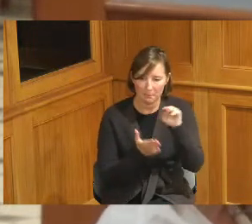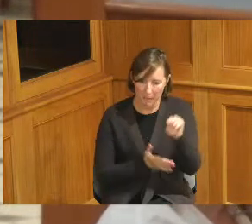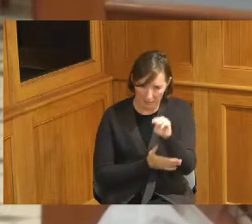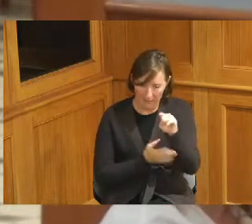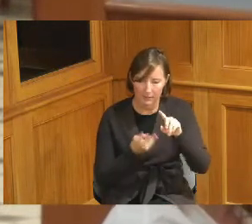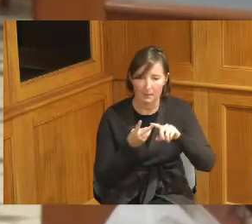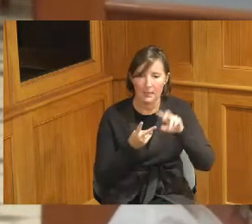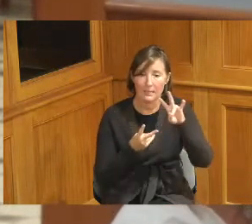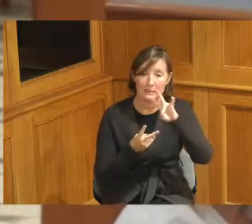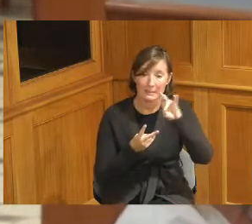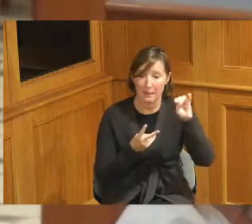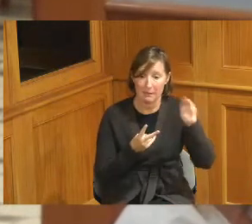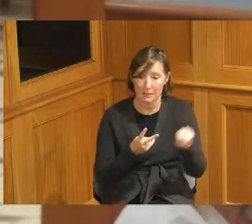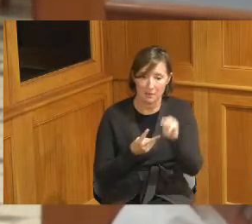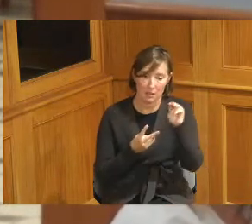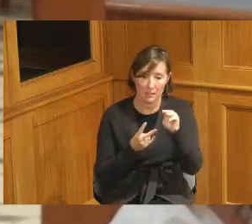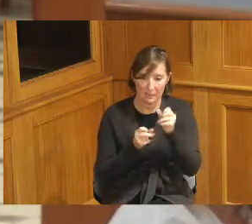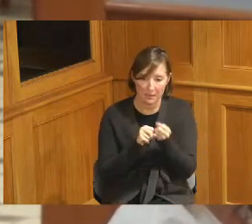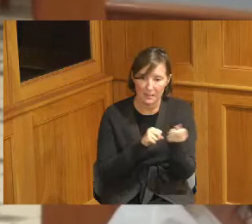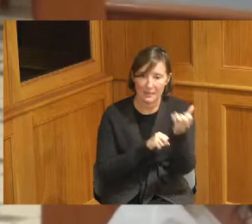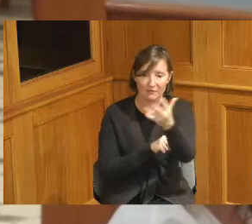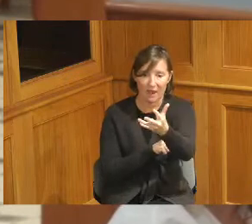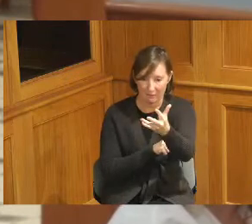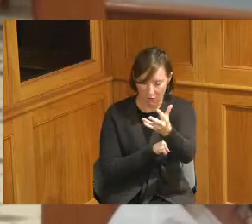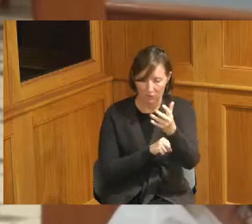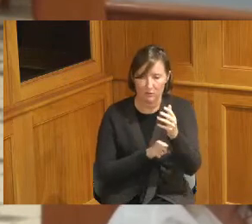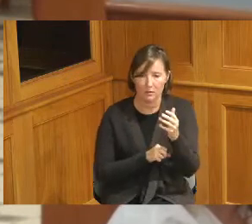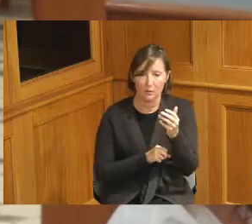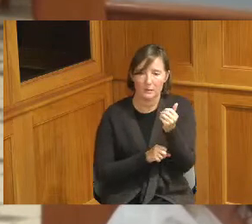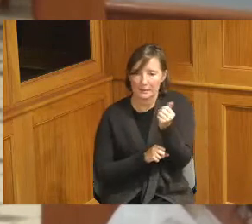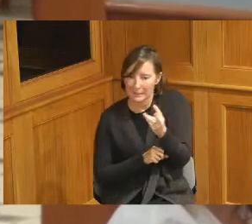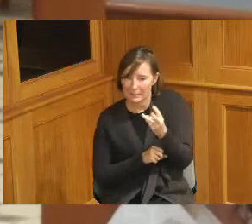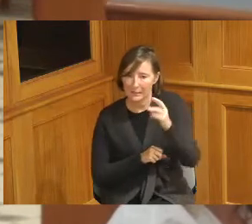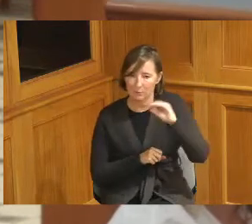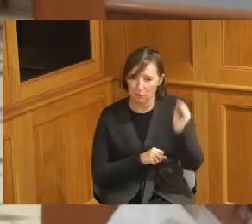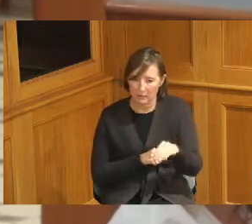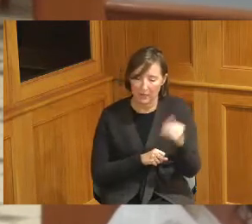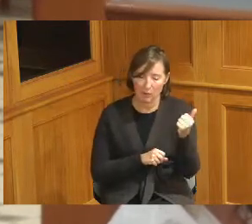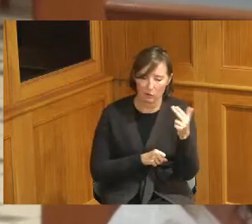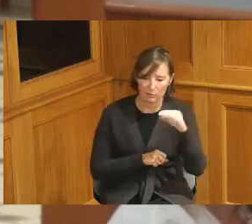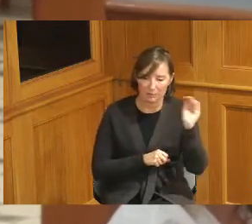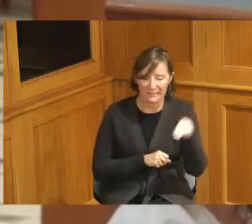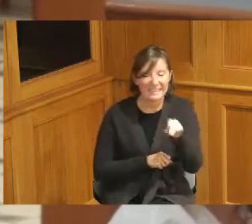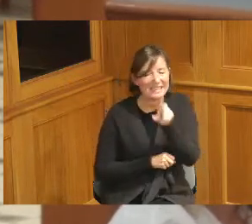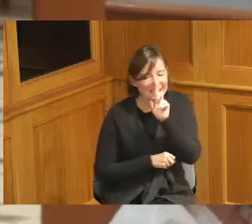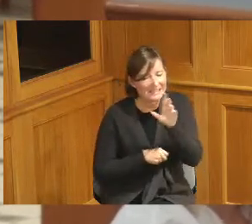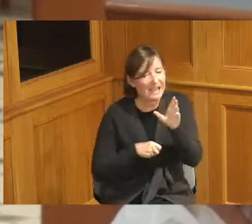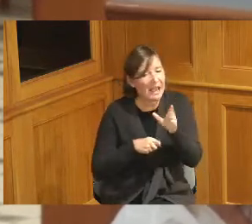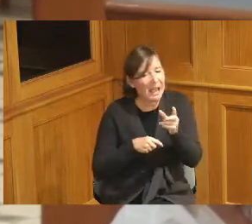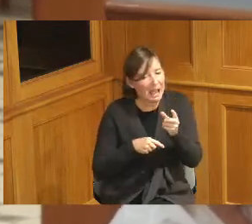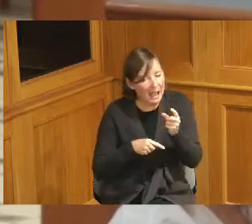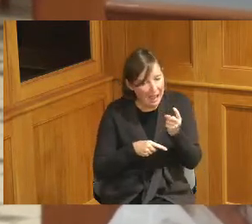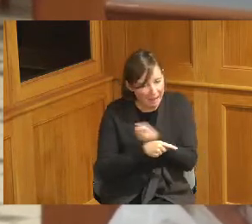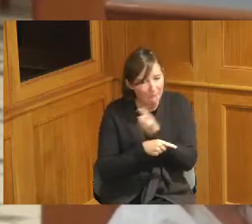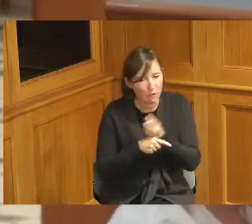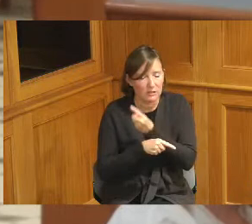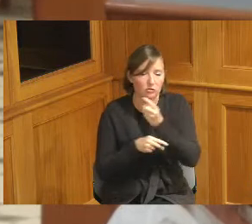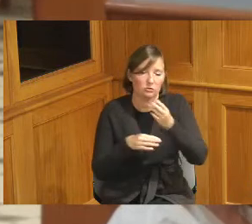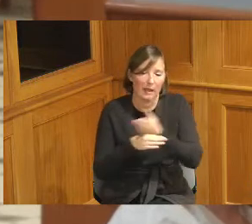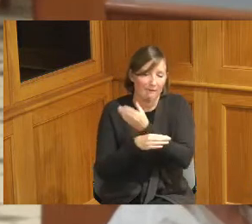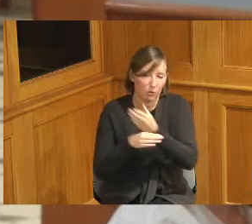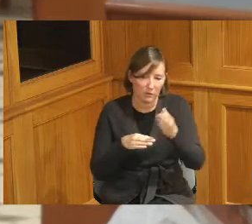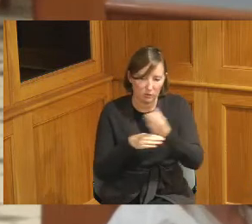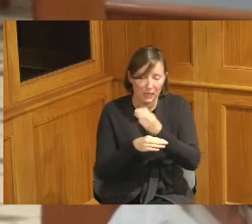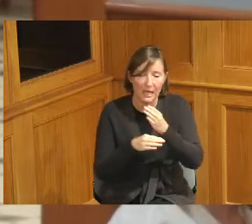in 5 years. But those at 16% and 13% is kind of an average of, it's an annual aspirational